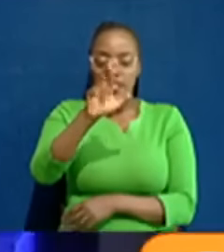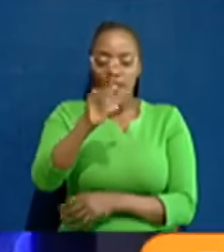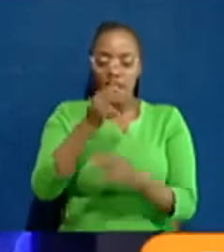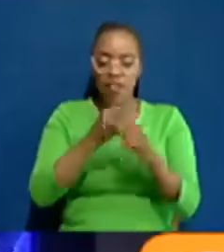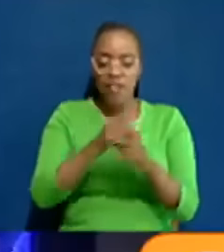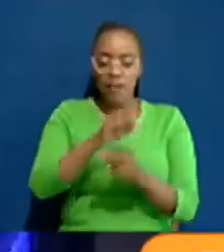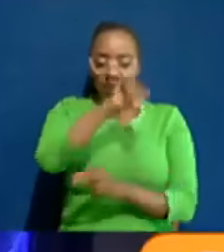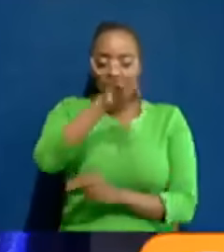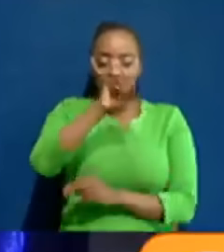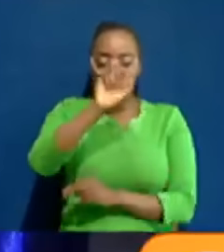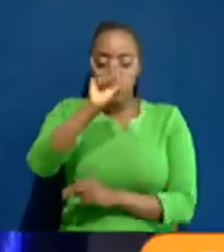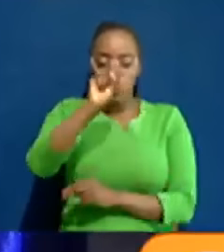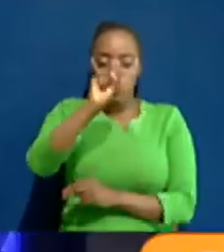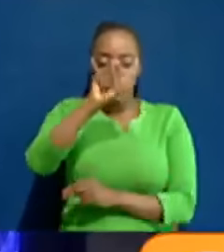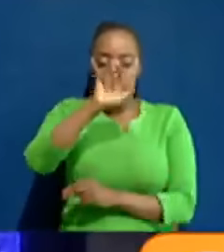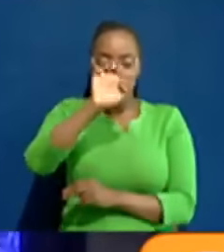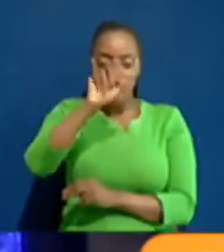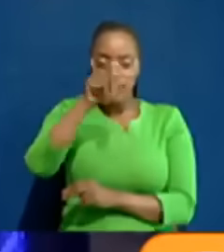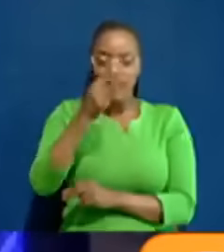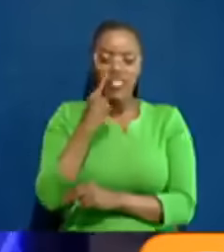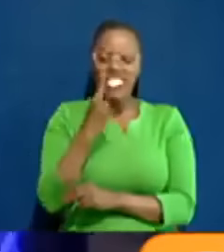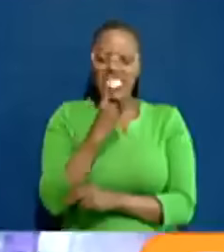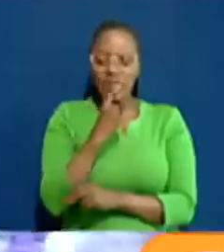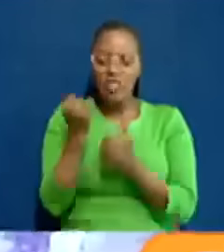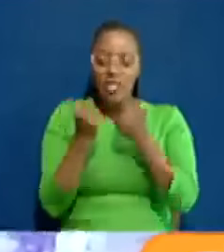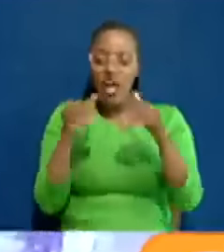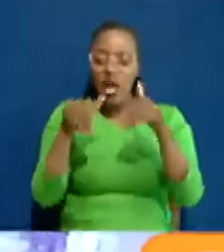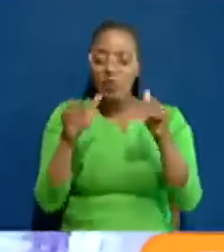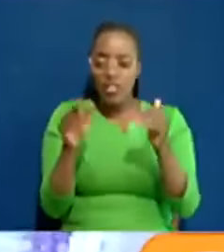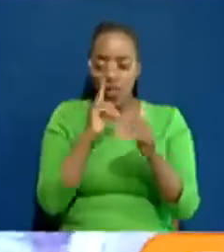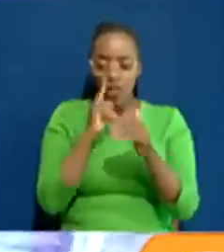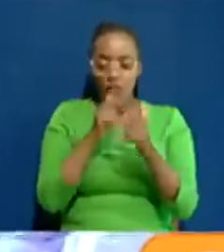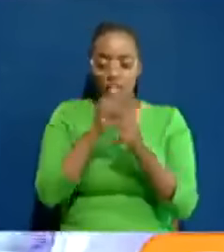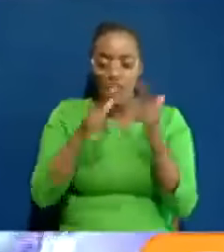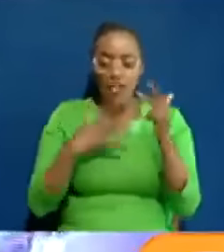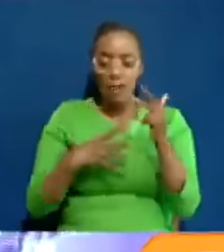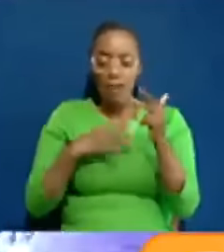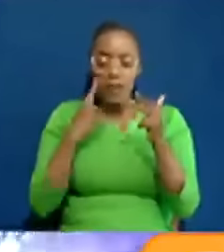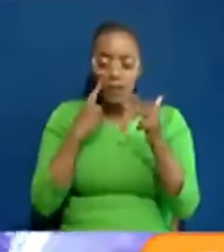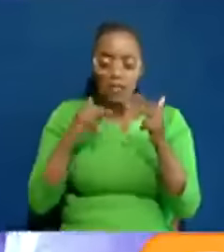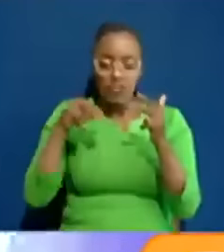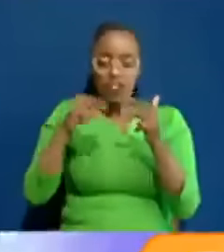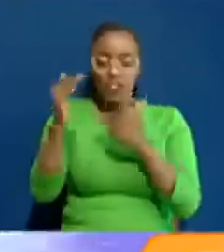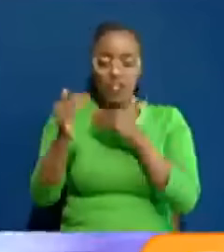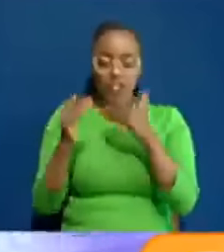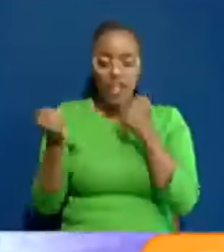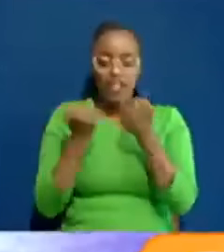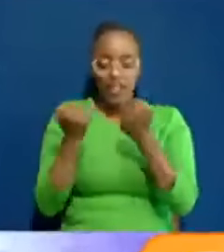Machiri captures a white car outside the homestead. Three men are then seen walking next to the